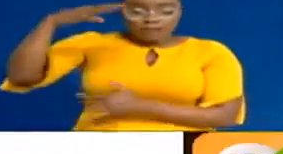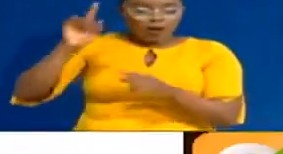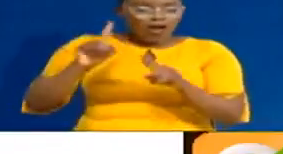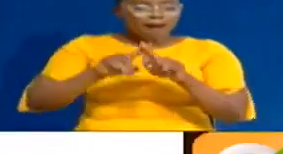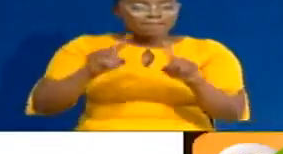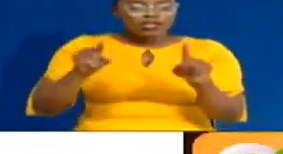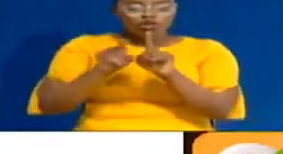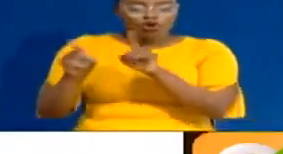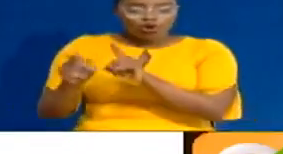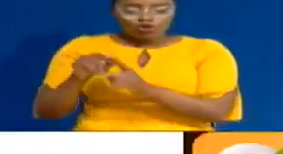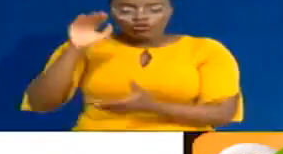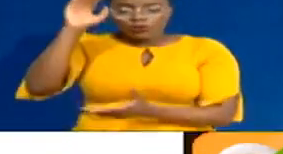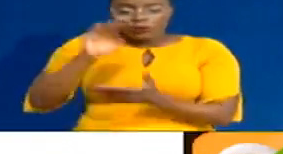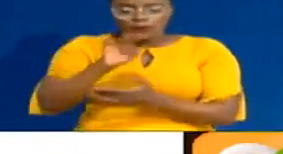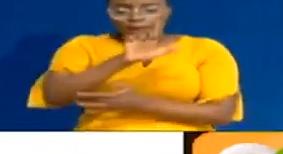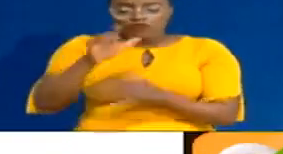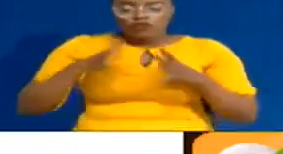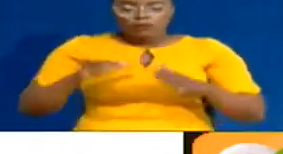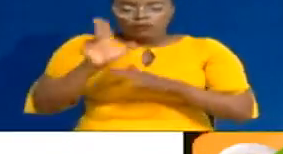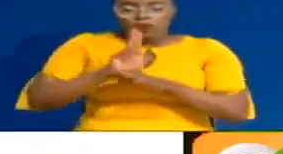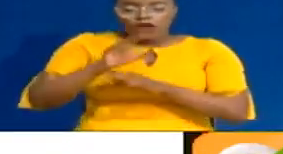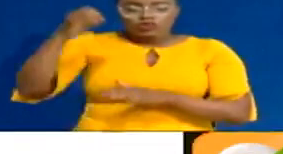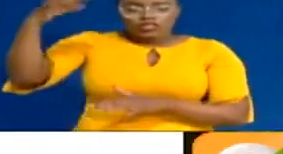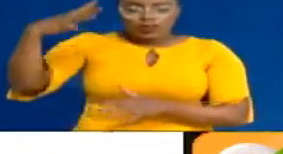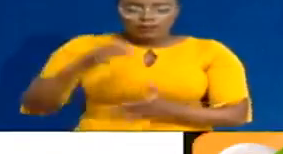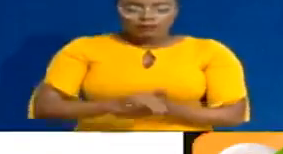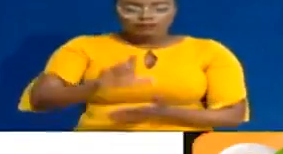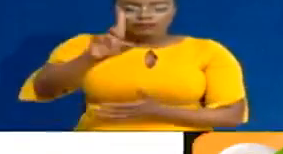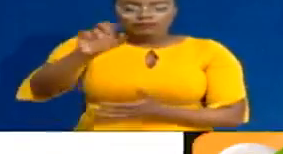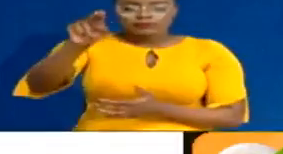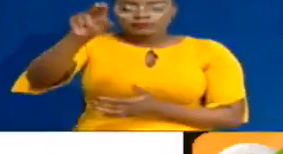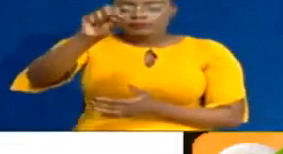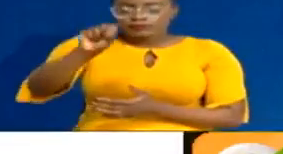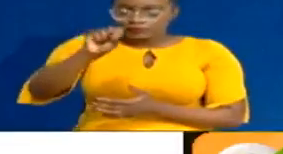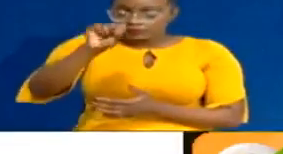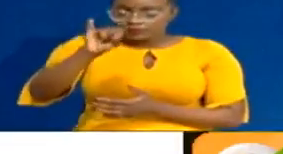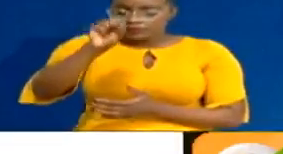but will also bring down power bills for consumers. Dennis Otieno, Citizen TV.